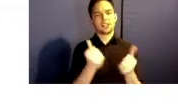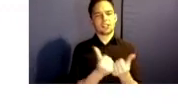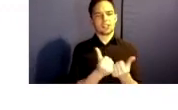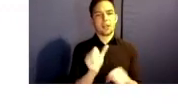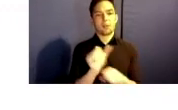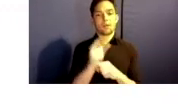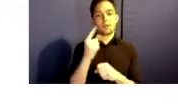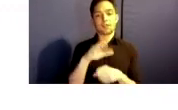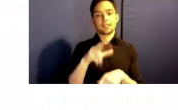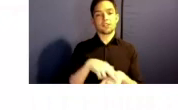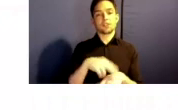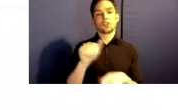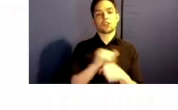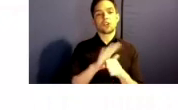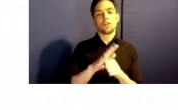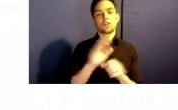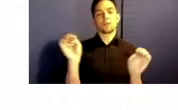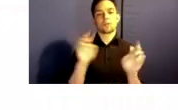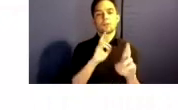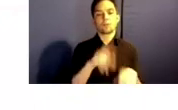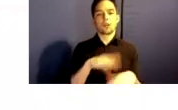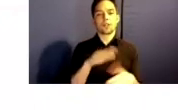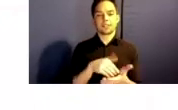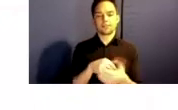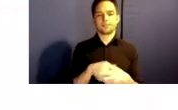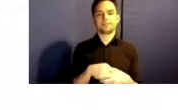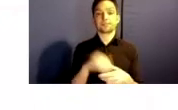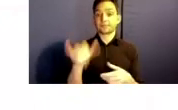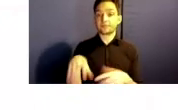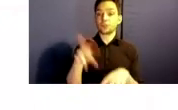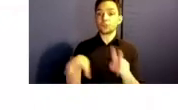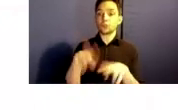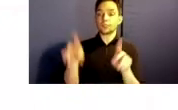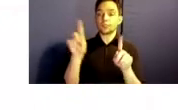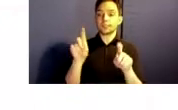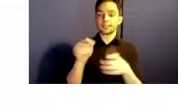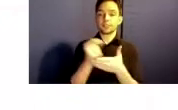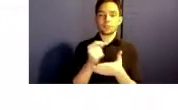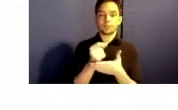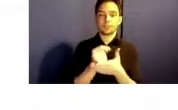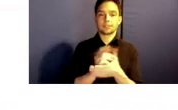COVID Emergency Response Center, which looks at testing, treatment,